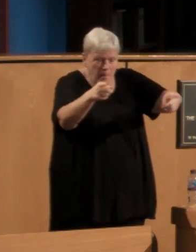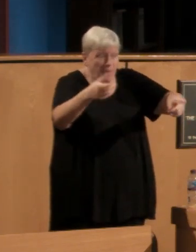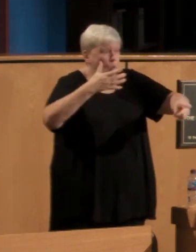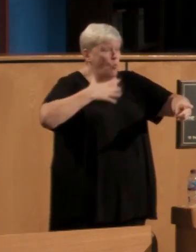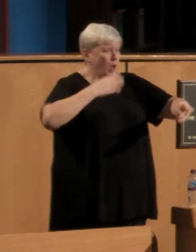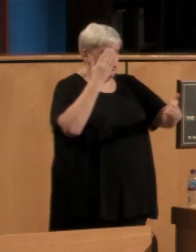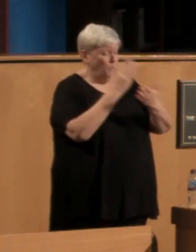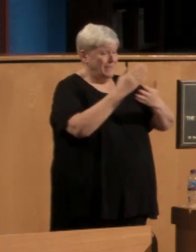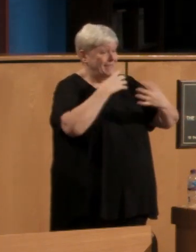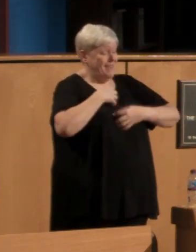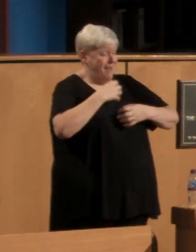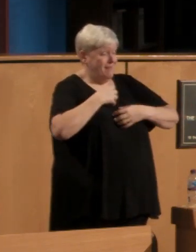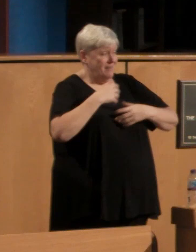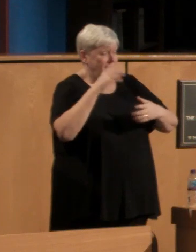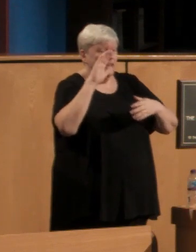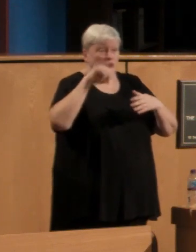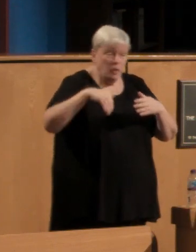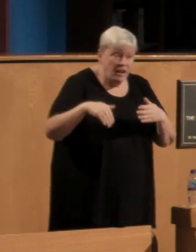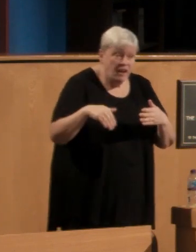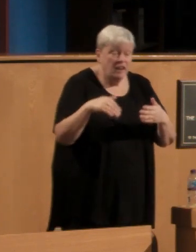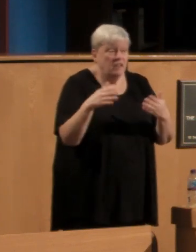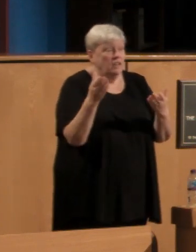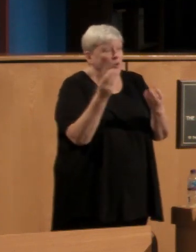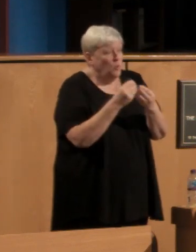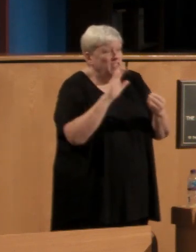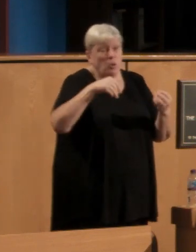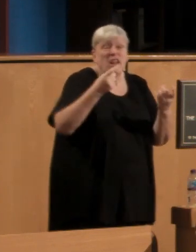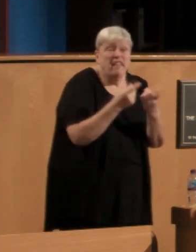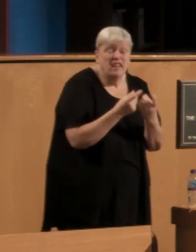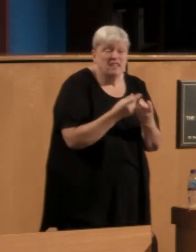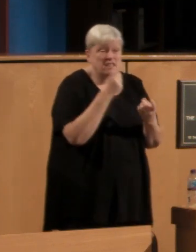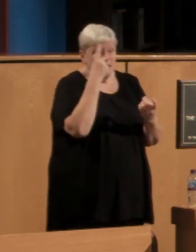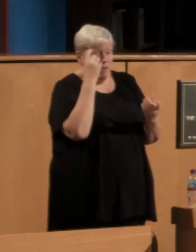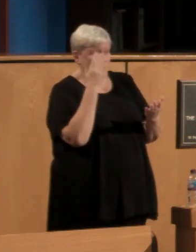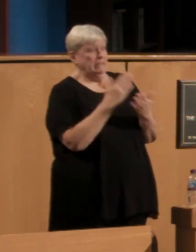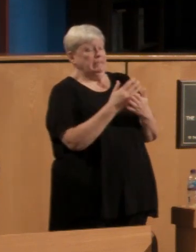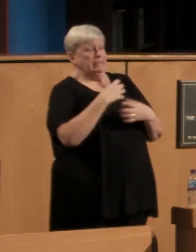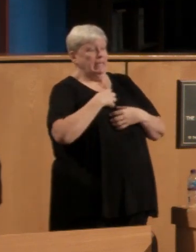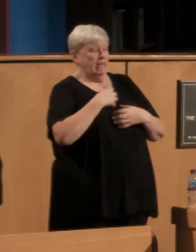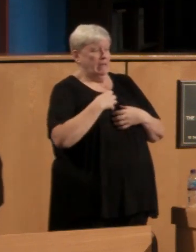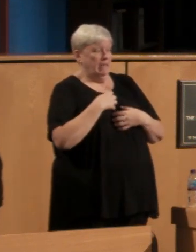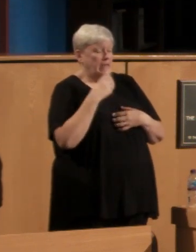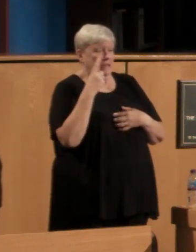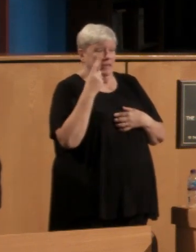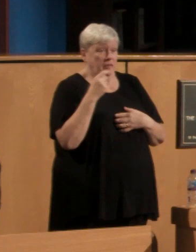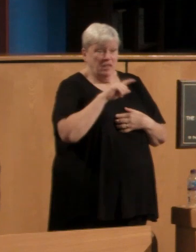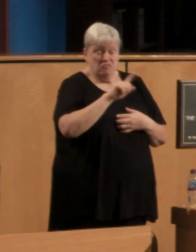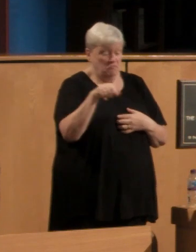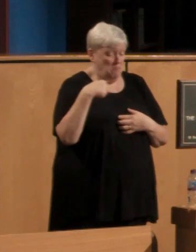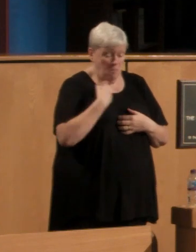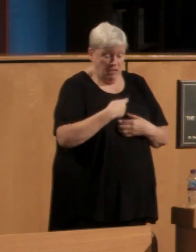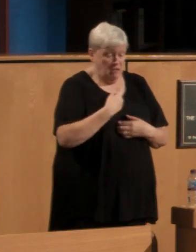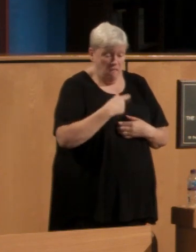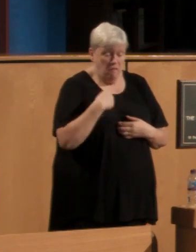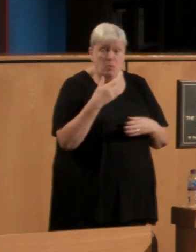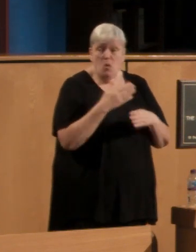naming it queer horror means you're allowed to scare them with queer things that might be scary, that I might not myself put in work that I